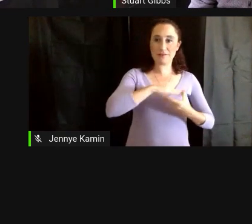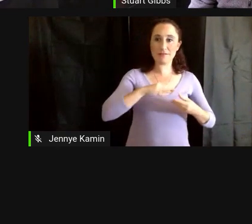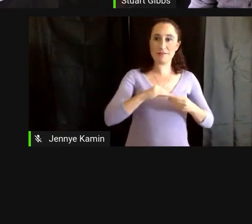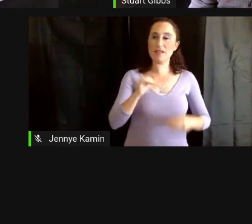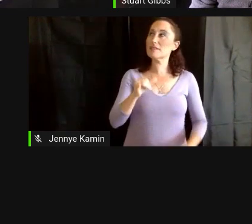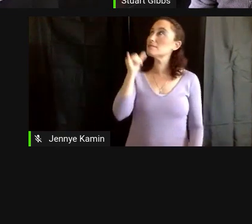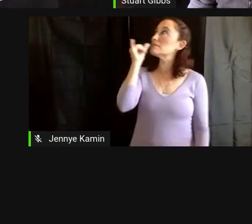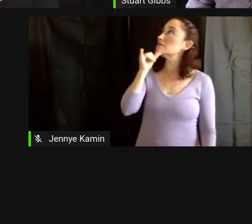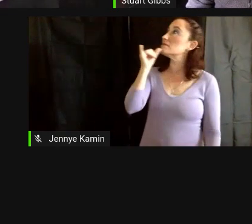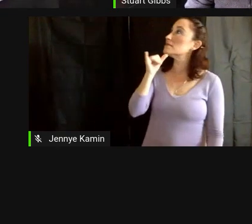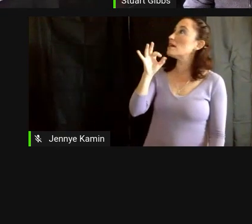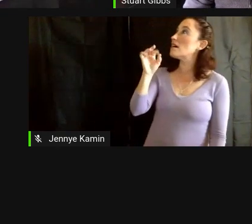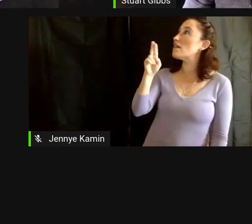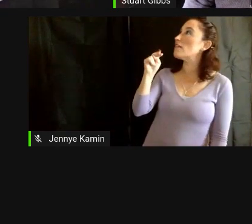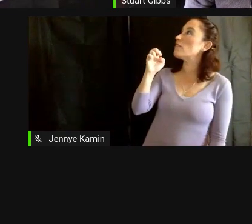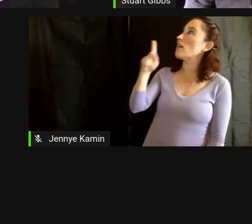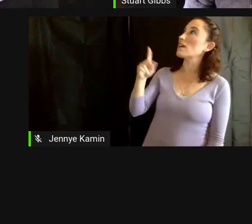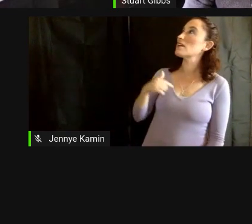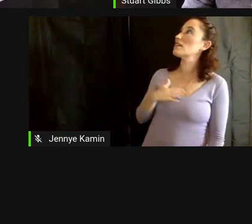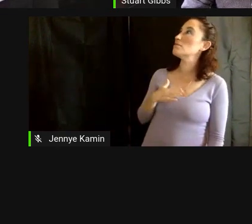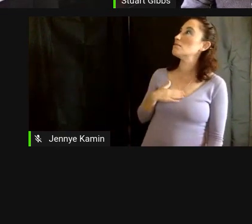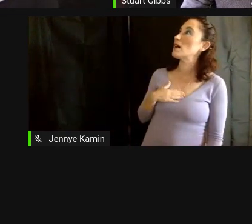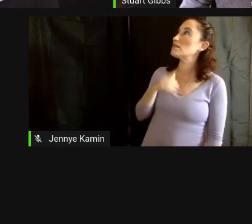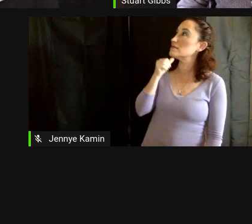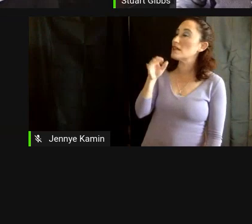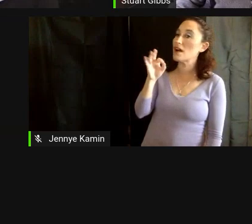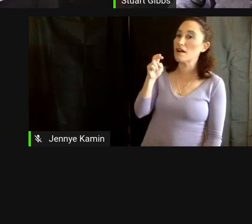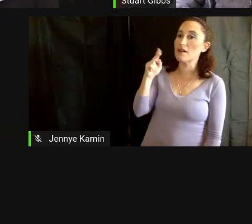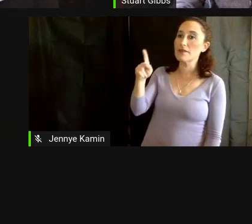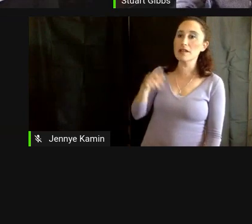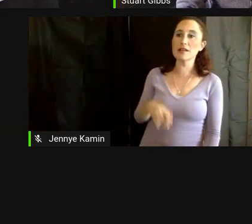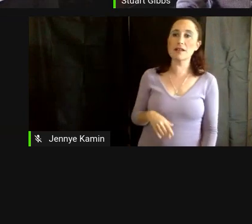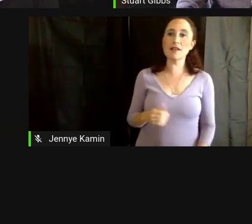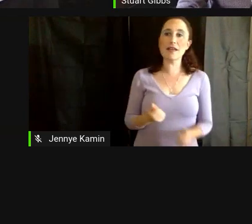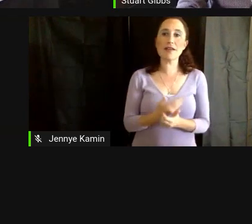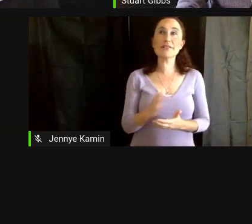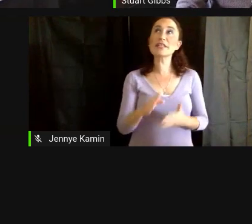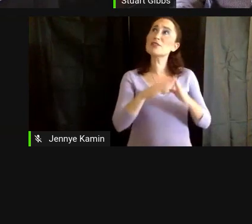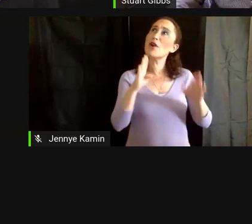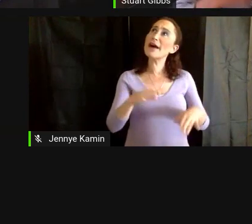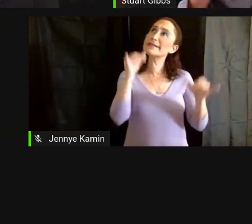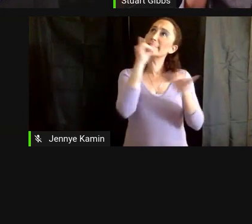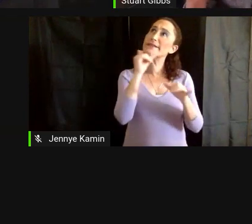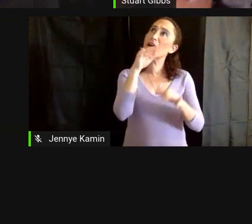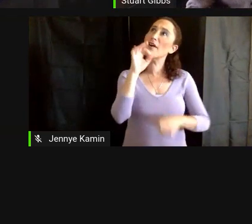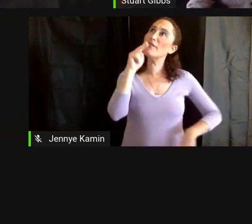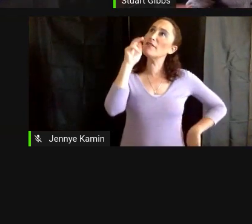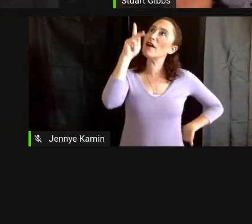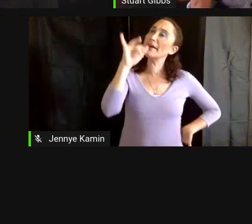funky? I don't know if mine is funky per se. I thought everything in your house is funky, Max. It is, but I'm like,